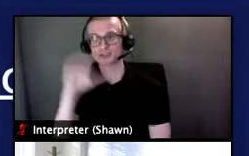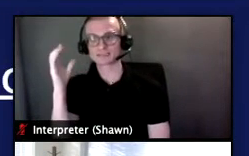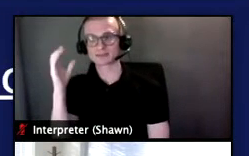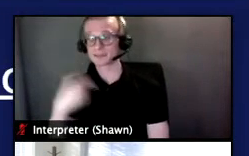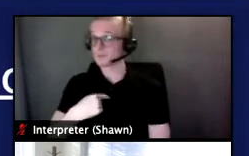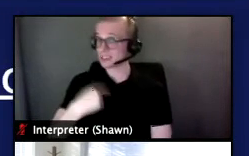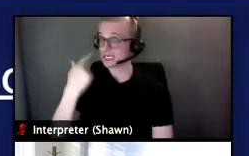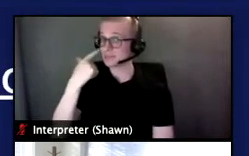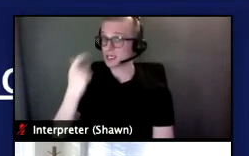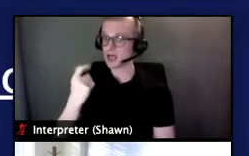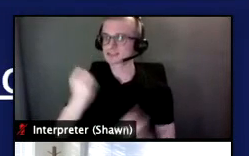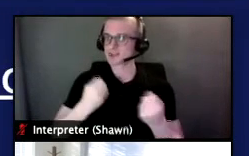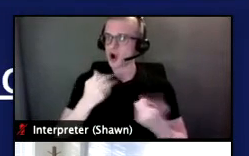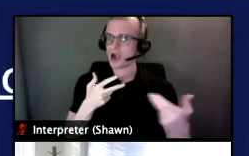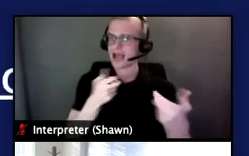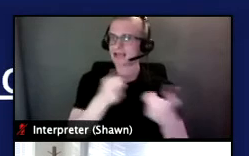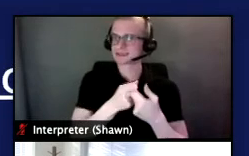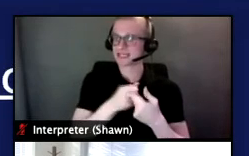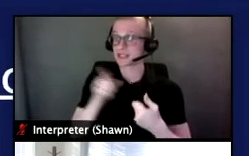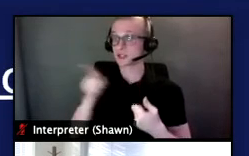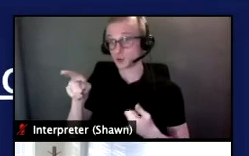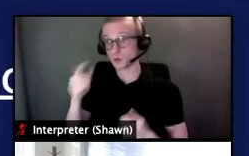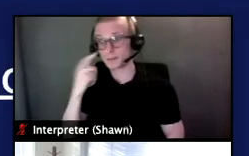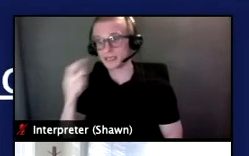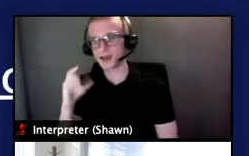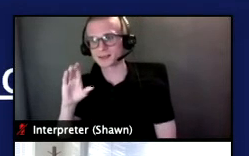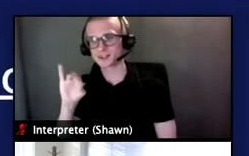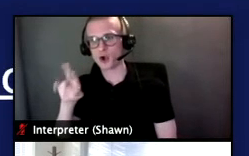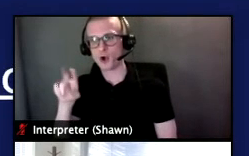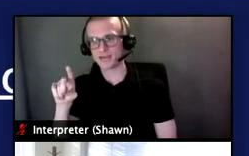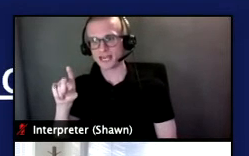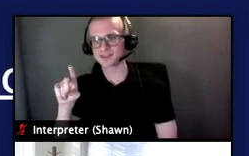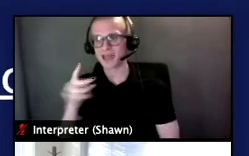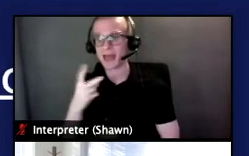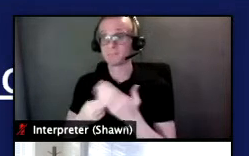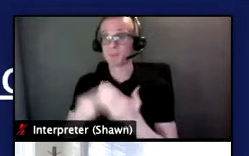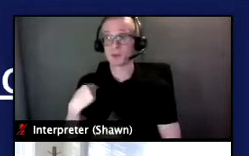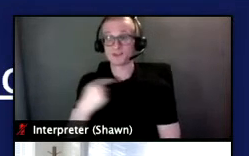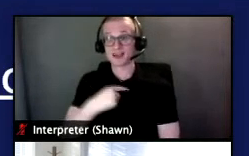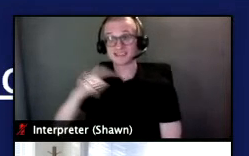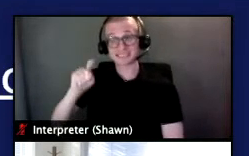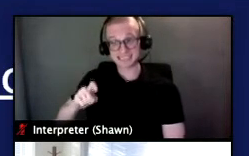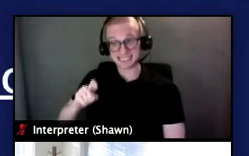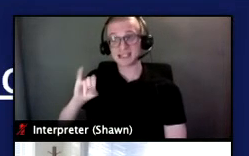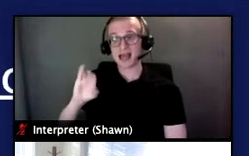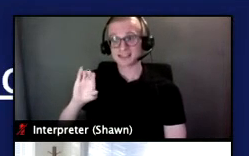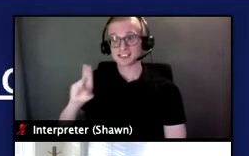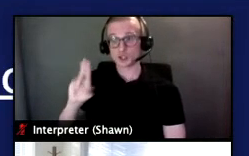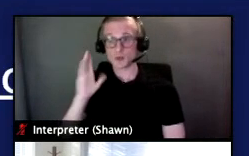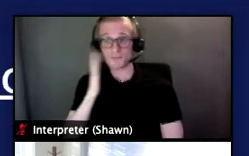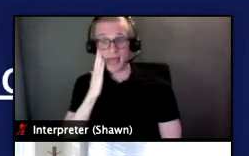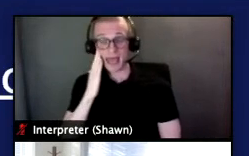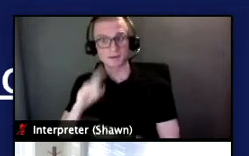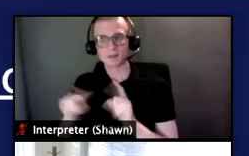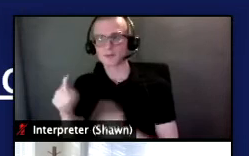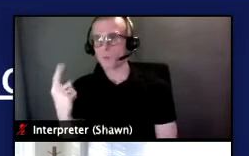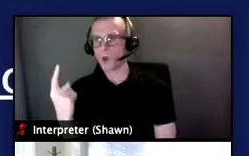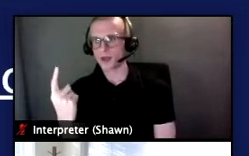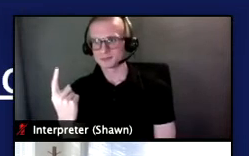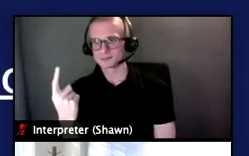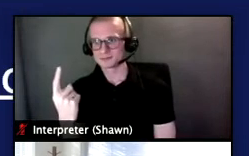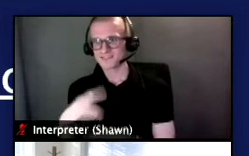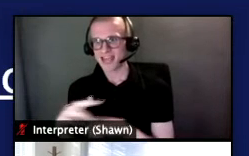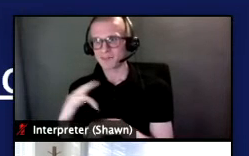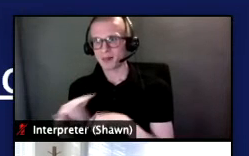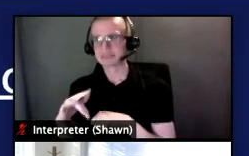there because you have COVID, and we both need an ICU bed, and there's only one bed available. Decisions will have to be made about which of us